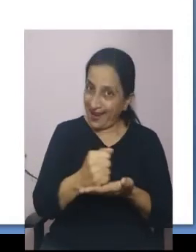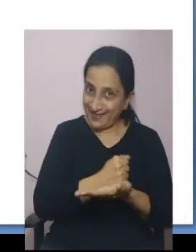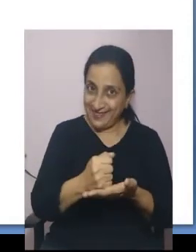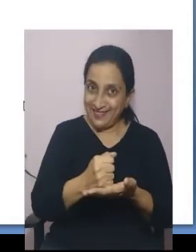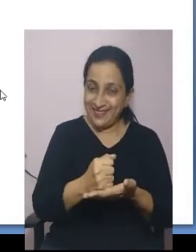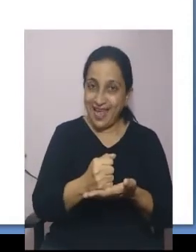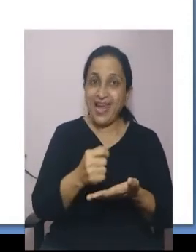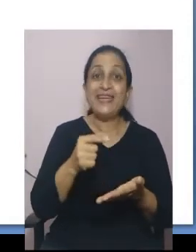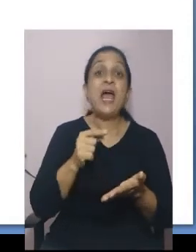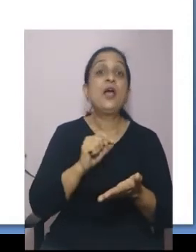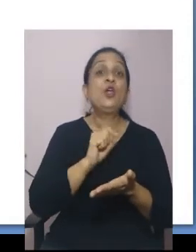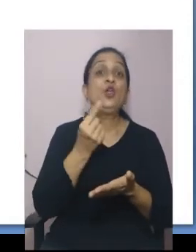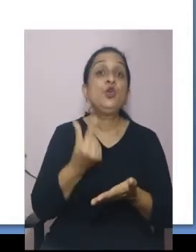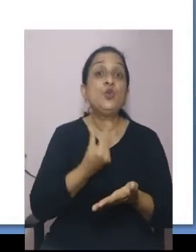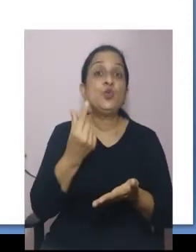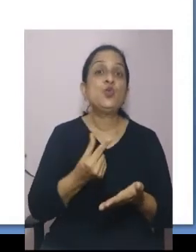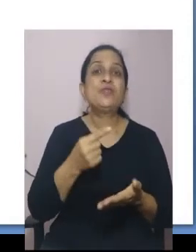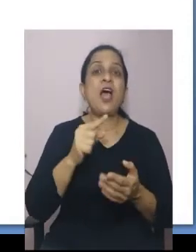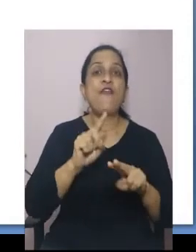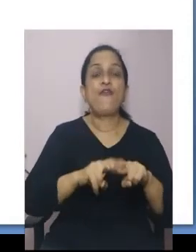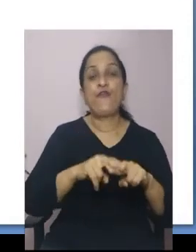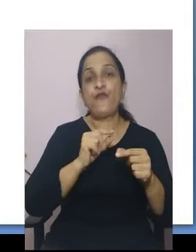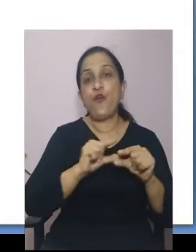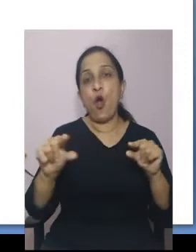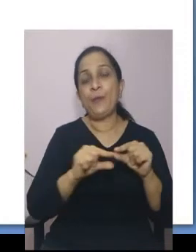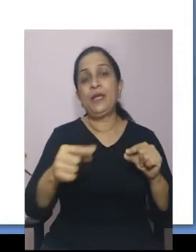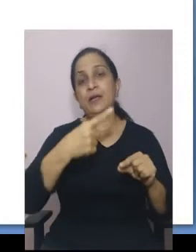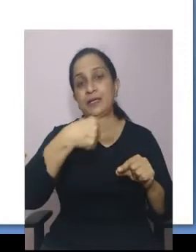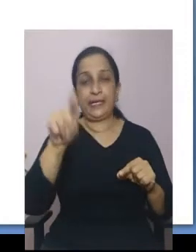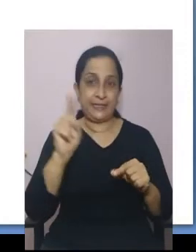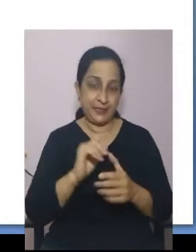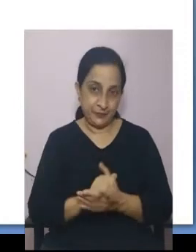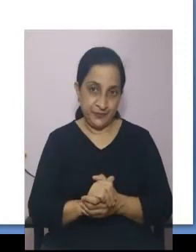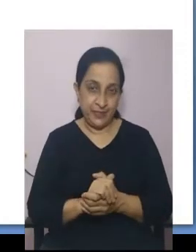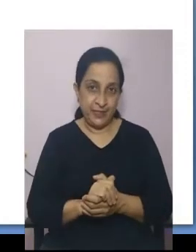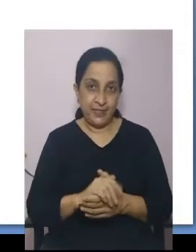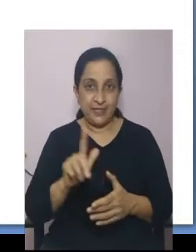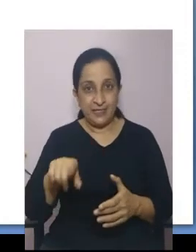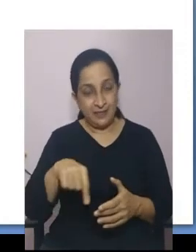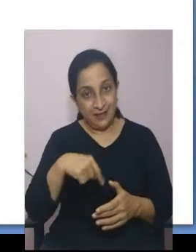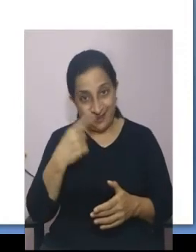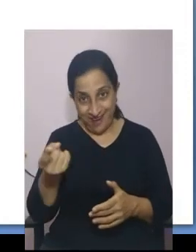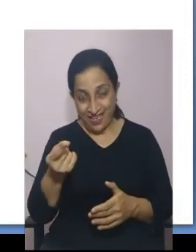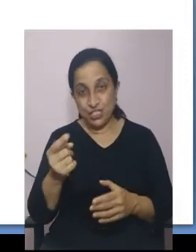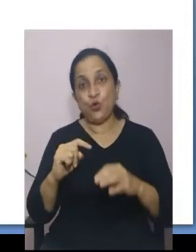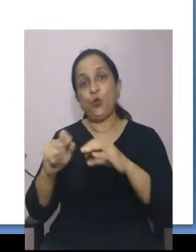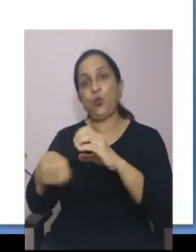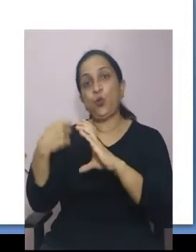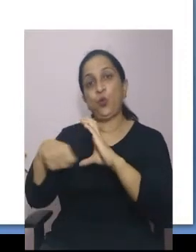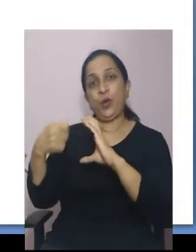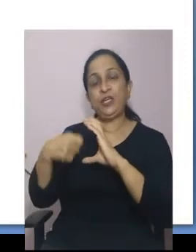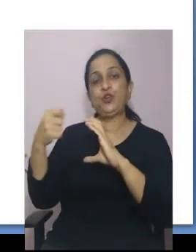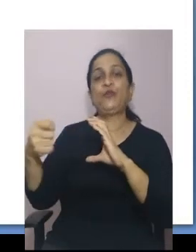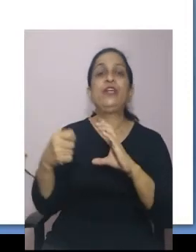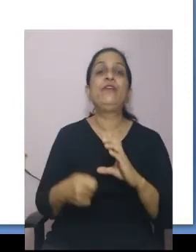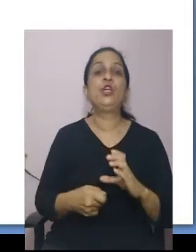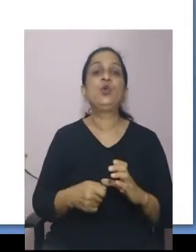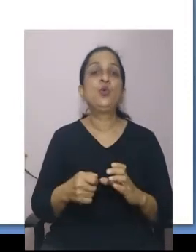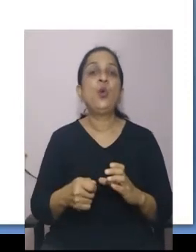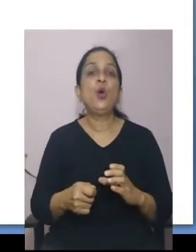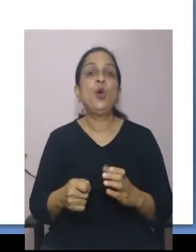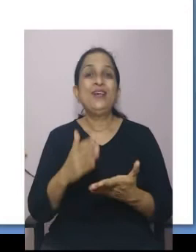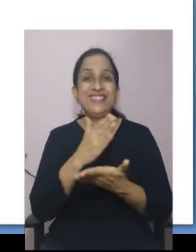them, then only you will get the practice. Okay, so we will next go to section C. I once